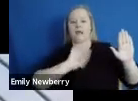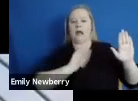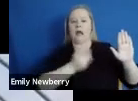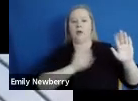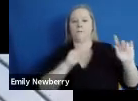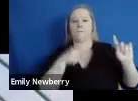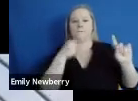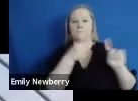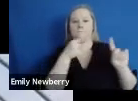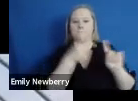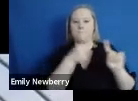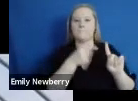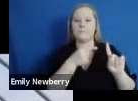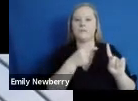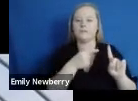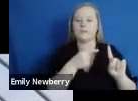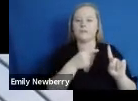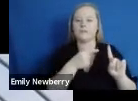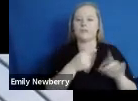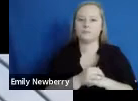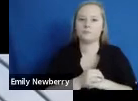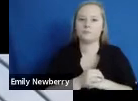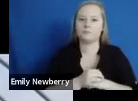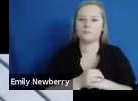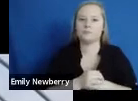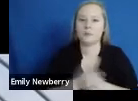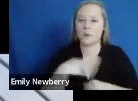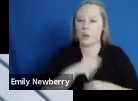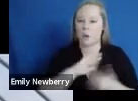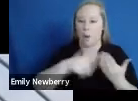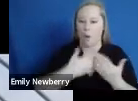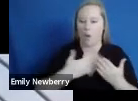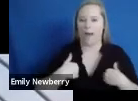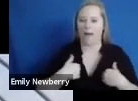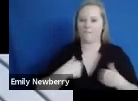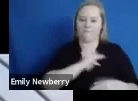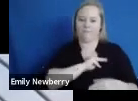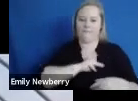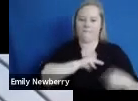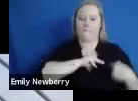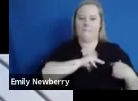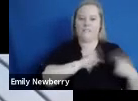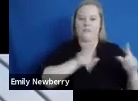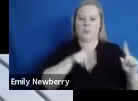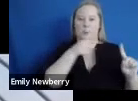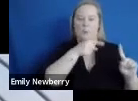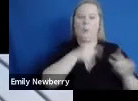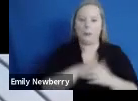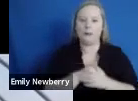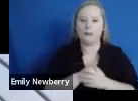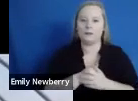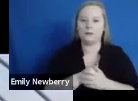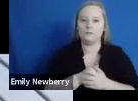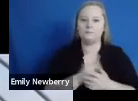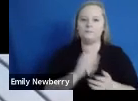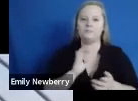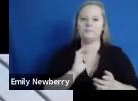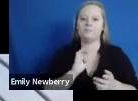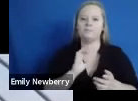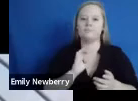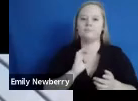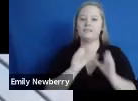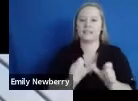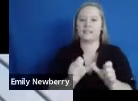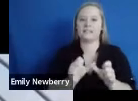across, and I'm sure that your company is doing the same thing too, you have a mission and also values of your company. For ours, this is our mission, continue the legacy of